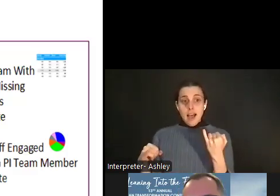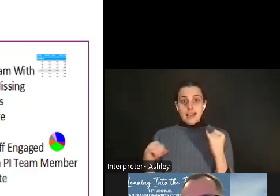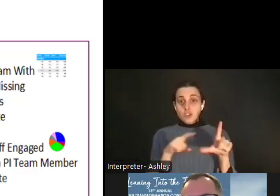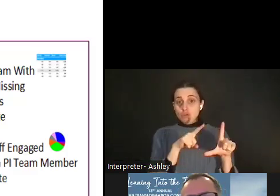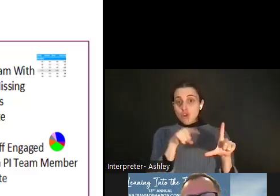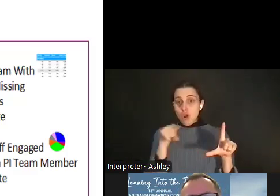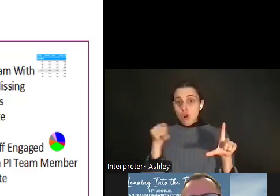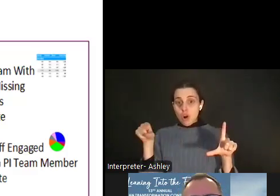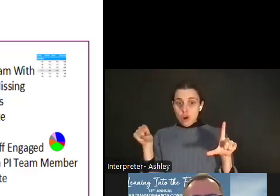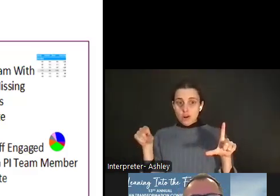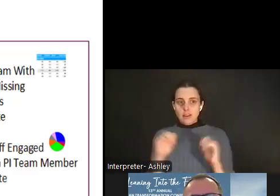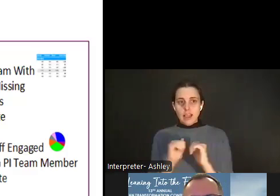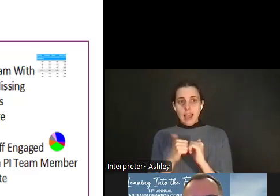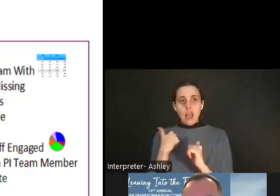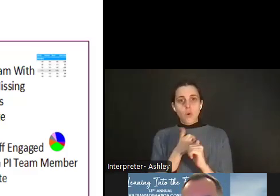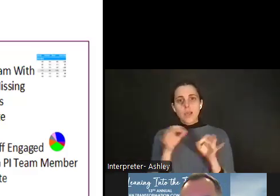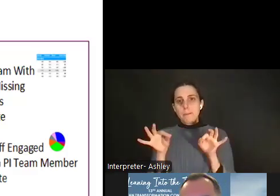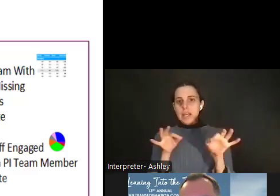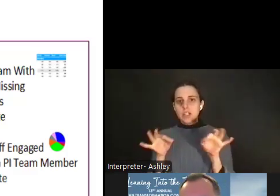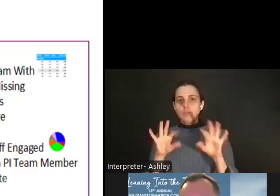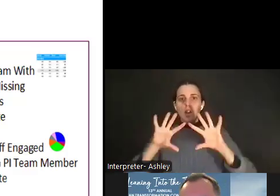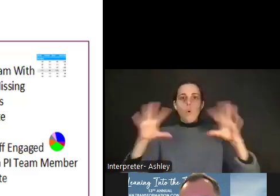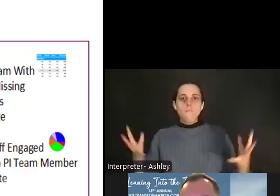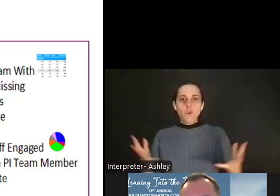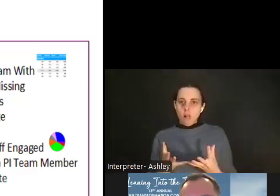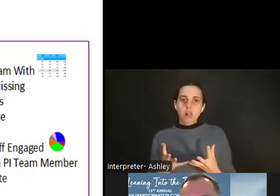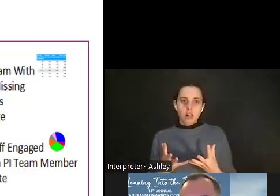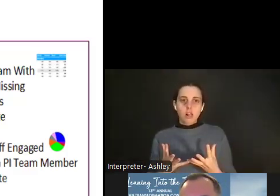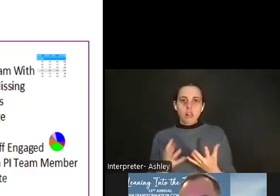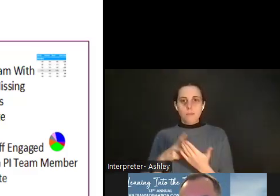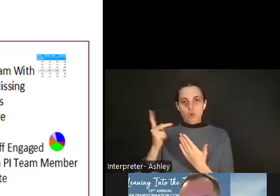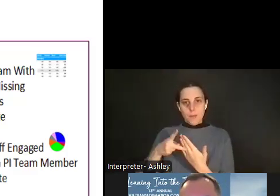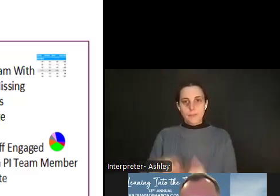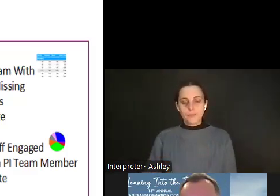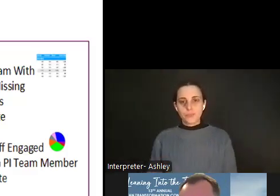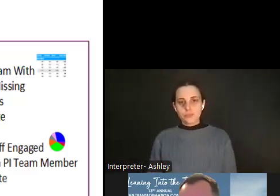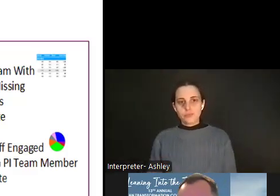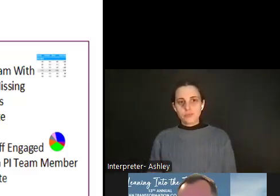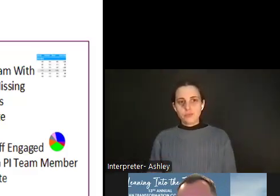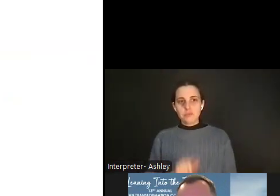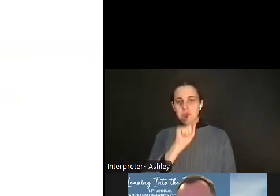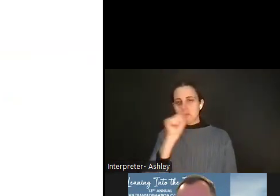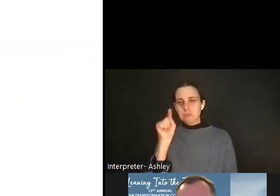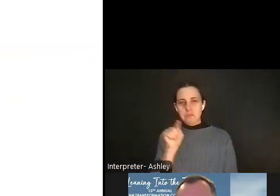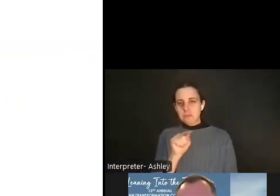how we monitor the overall objective of the OE program. So these are all the different metrics that we have in